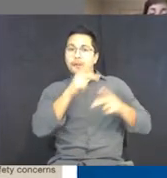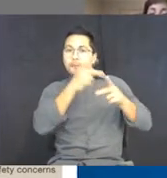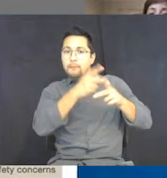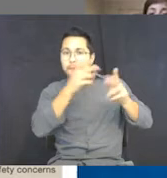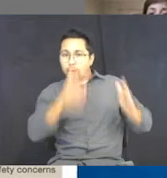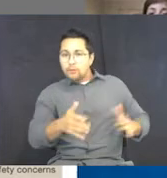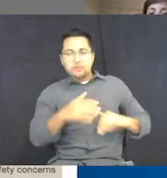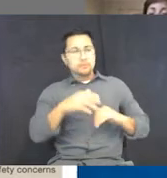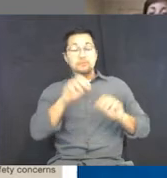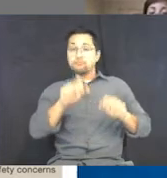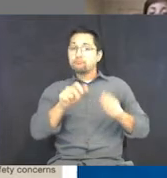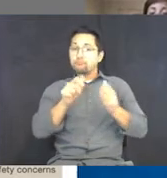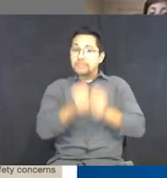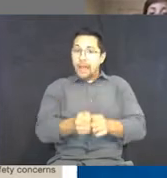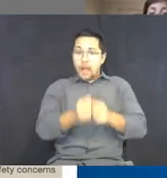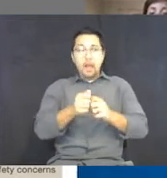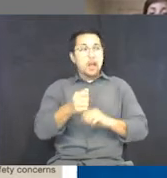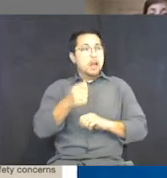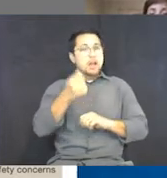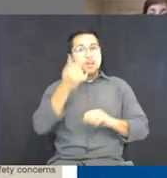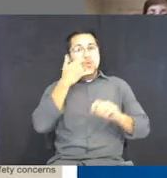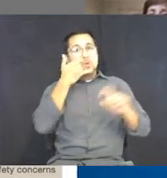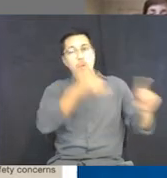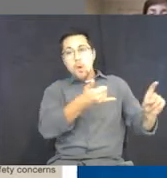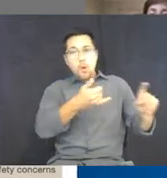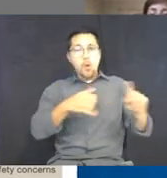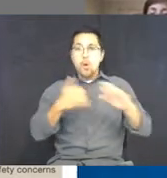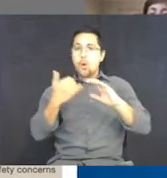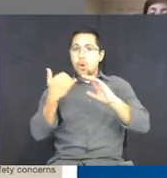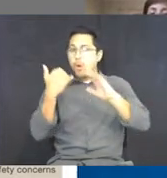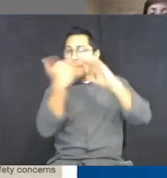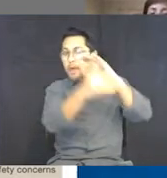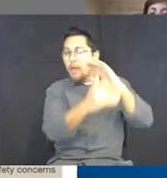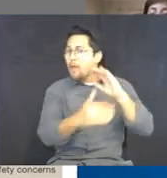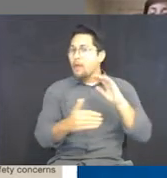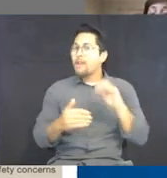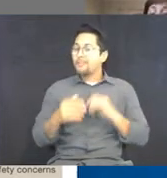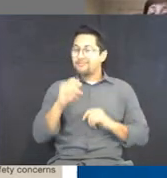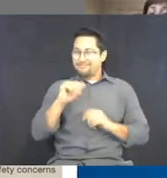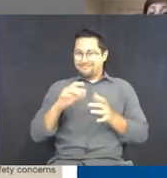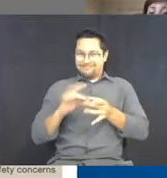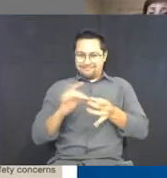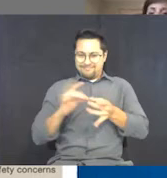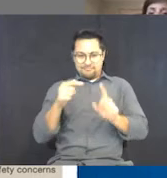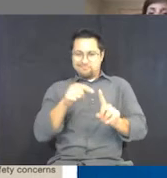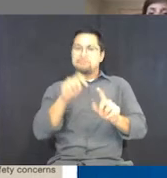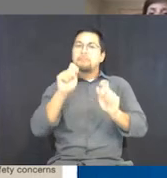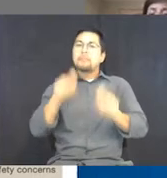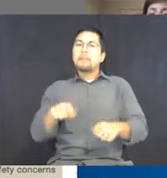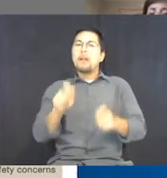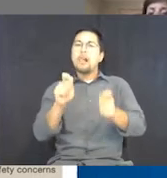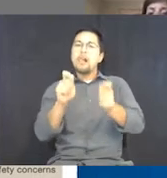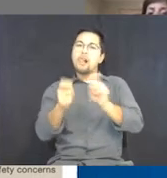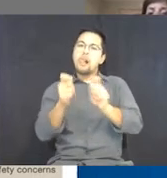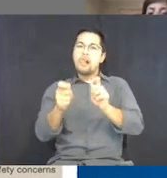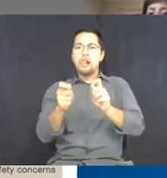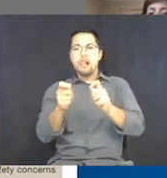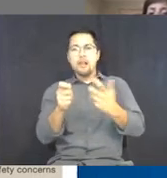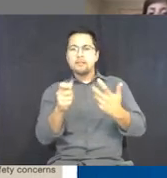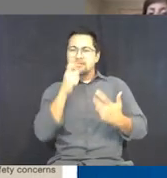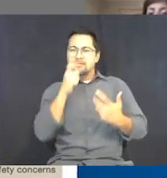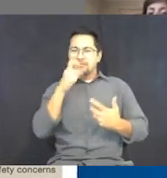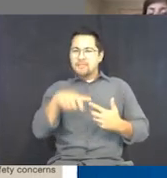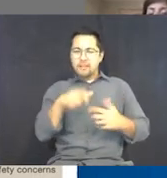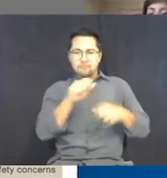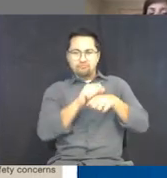a text message, a phone call, or an email. And this message can be customized, and it doesn't have to be